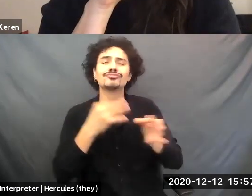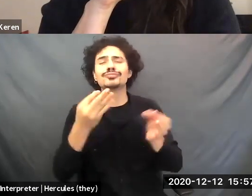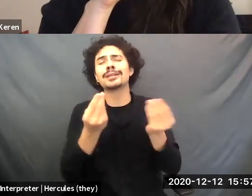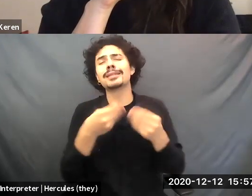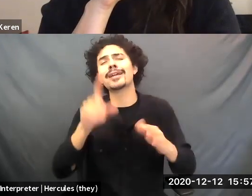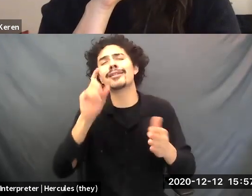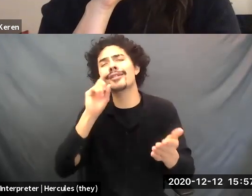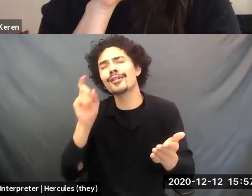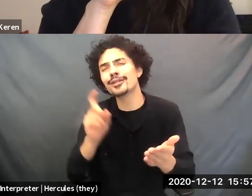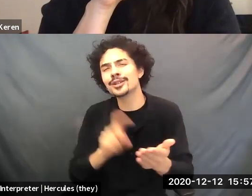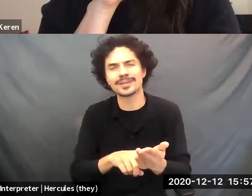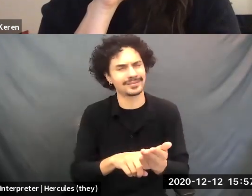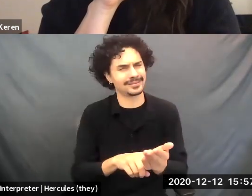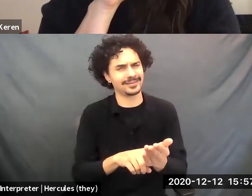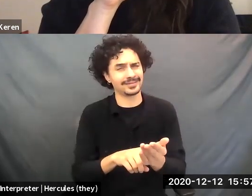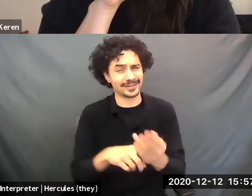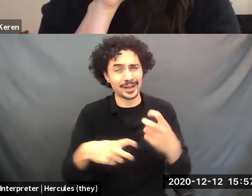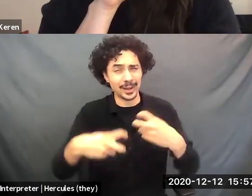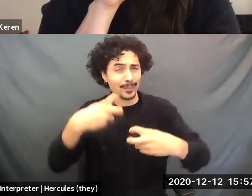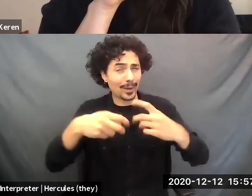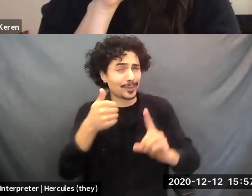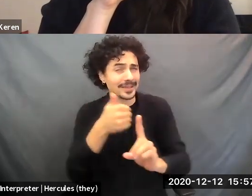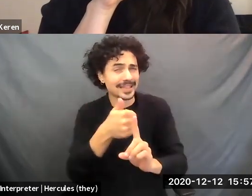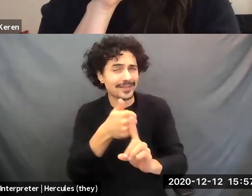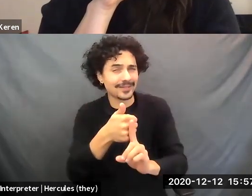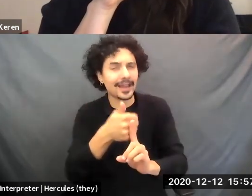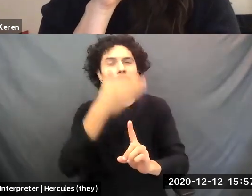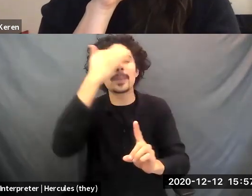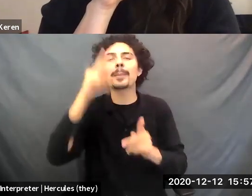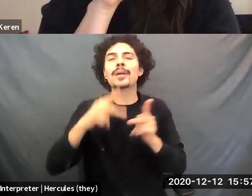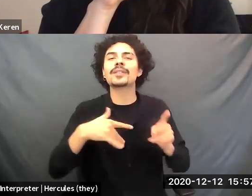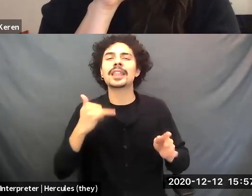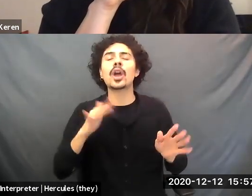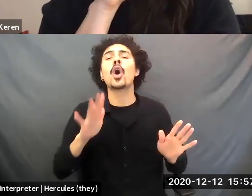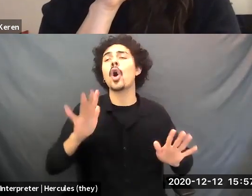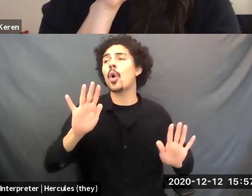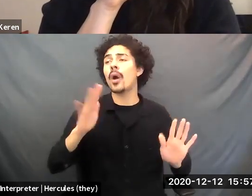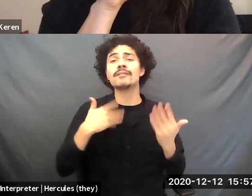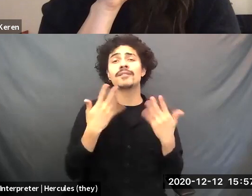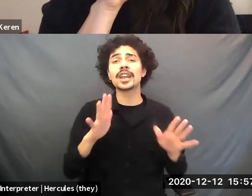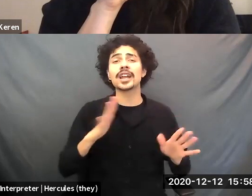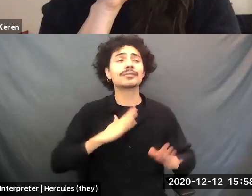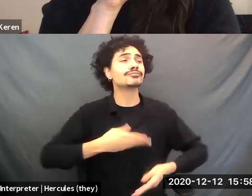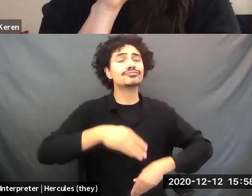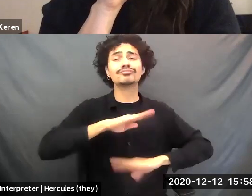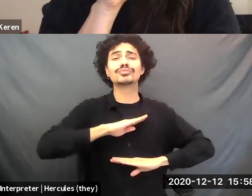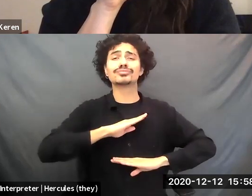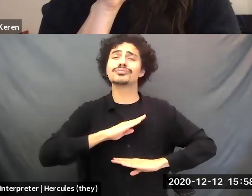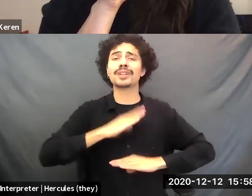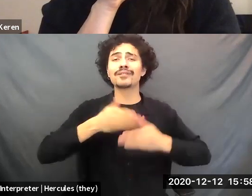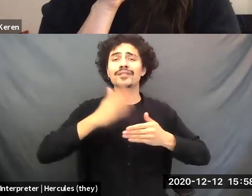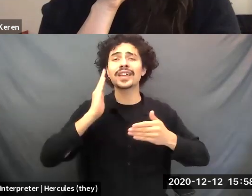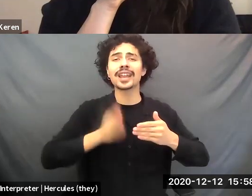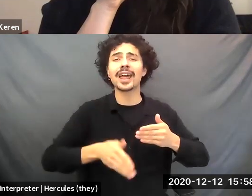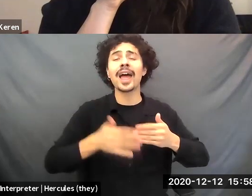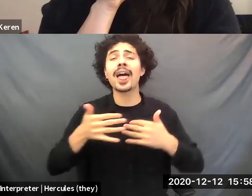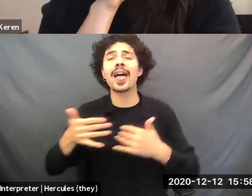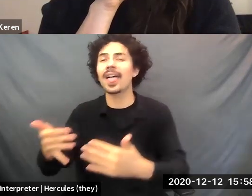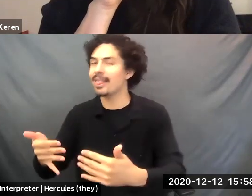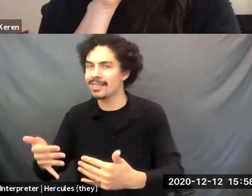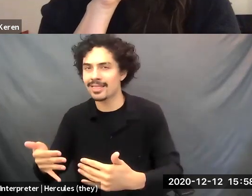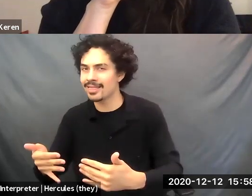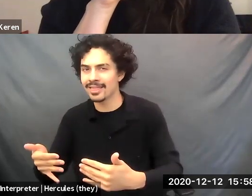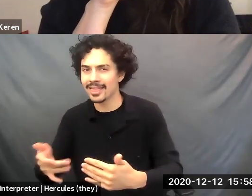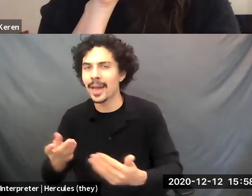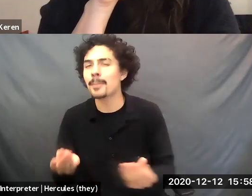I've made this acknowledgement and I've done my part now let's go on. Right. Um, really what our conversation needs